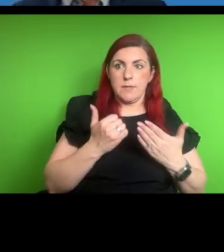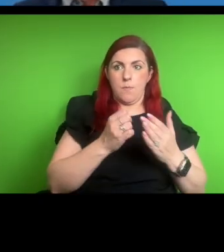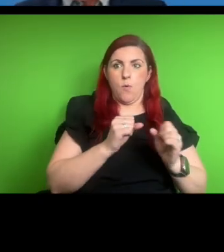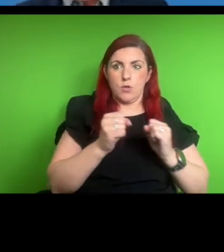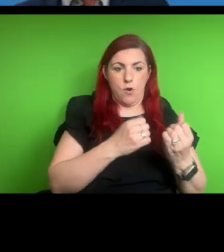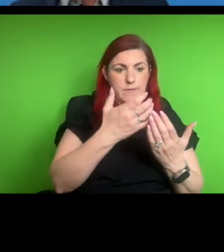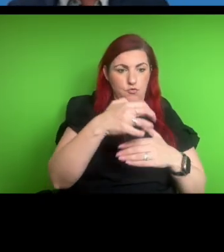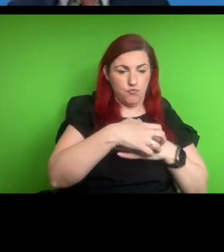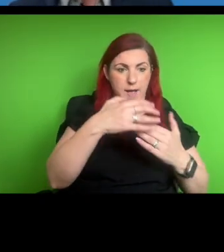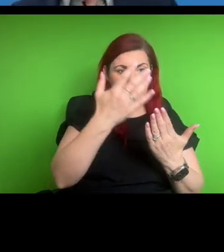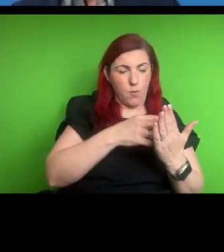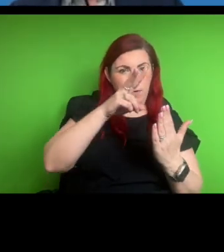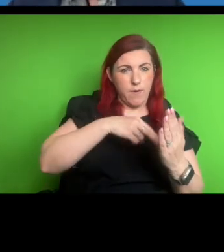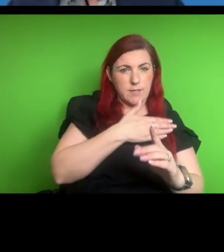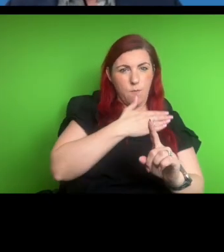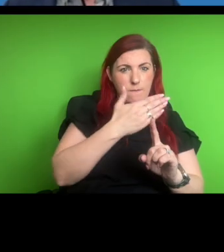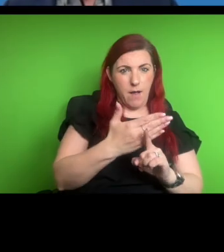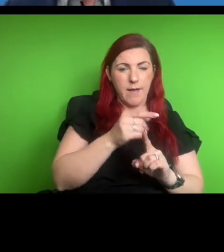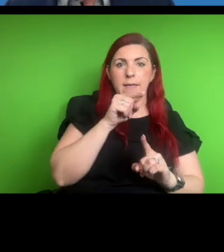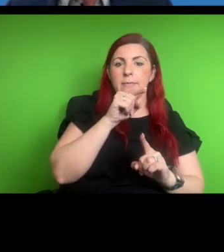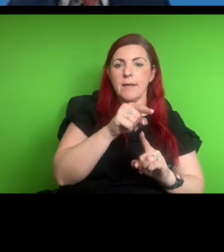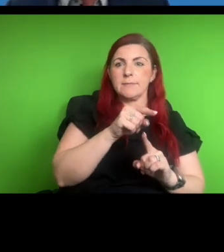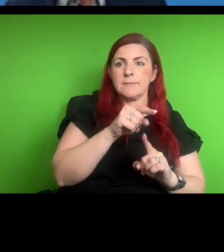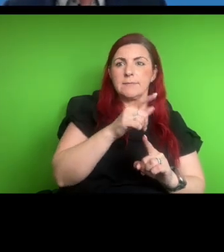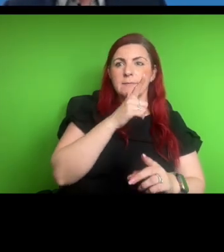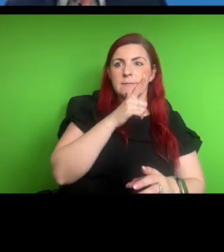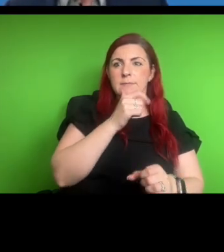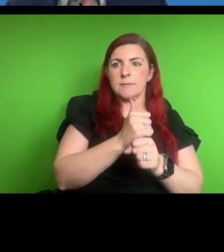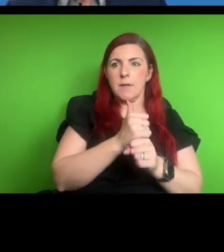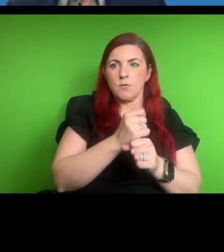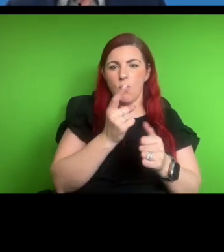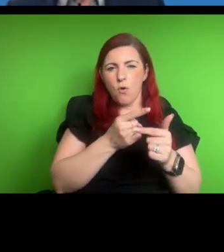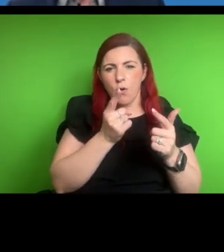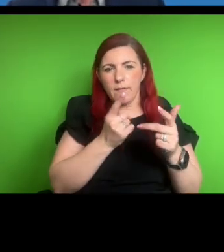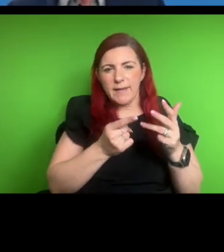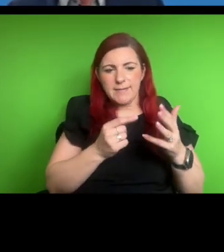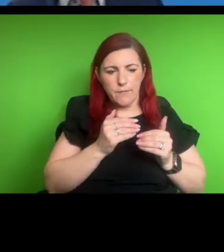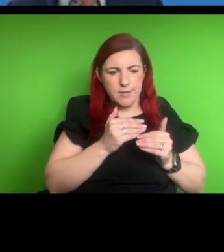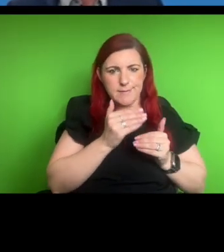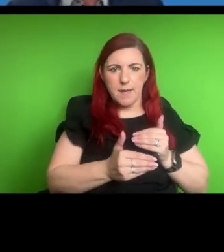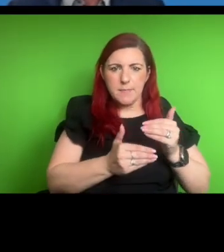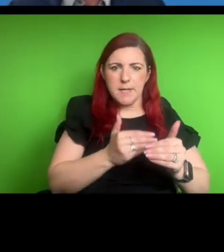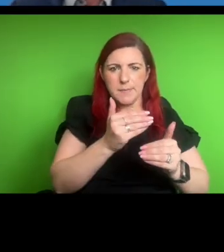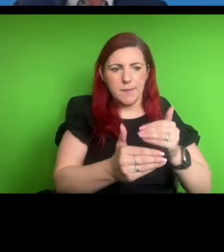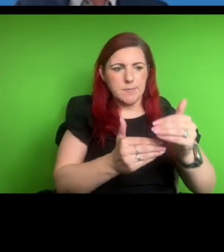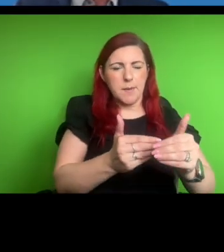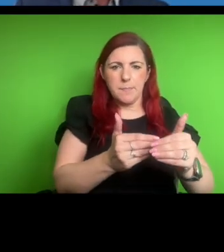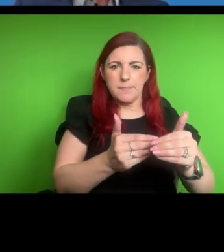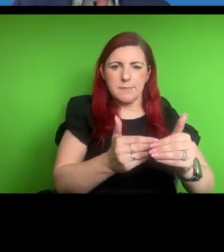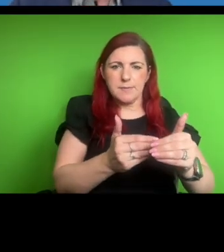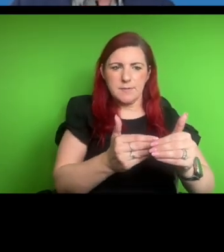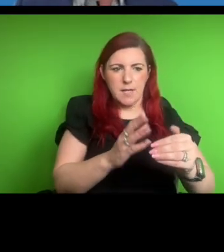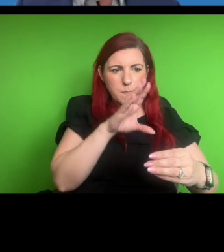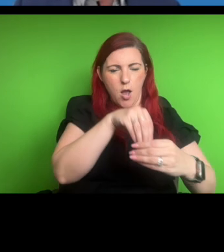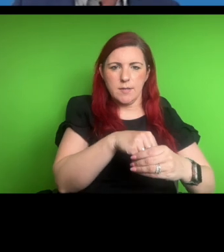onto and takes account of all these different customer journey steps.